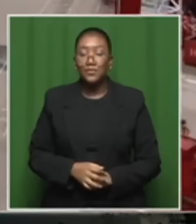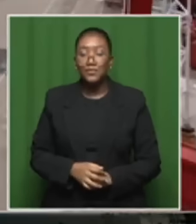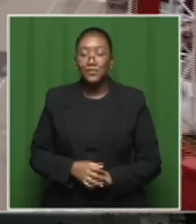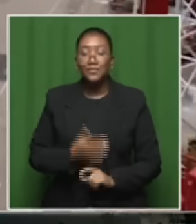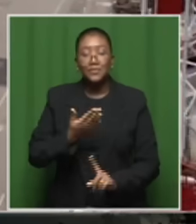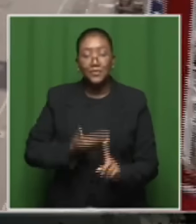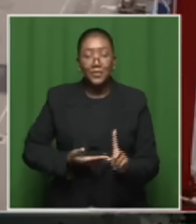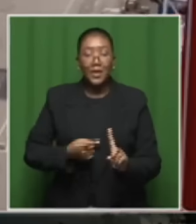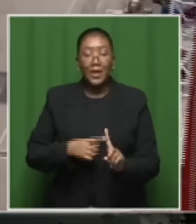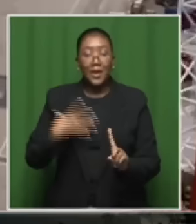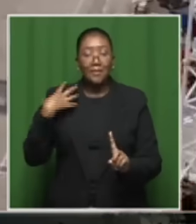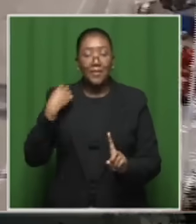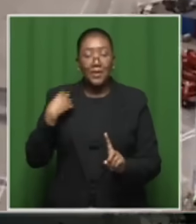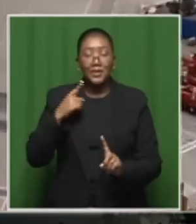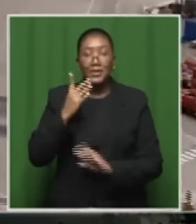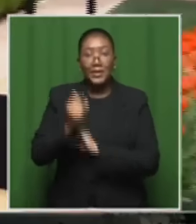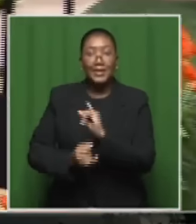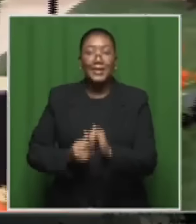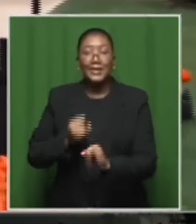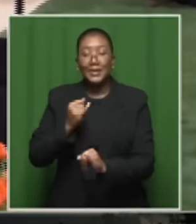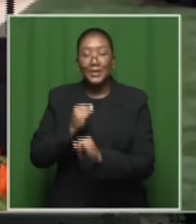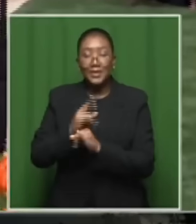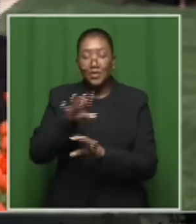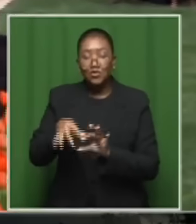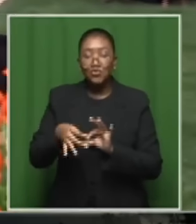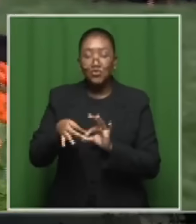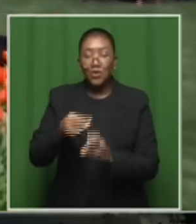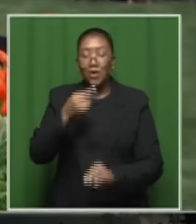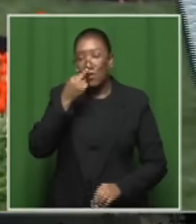Lamola, and his counterpart, that is